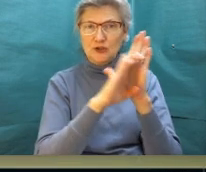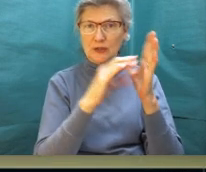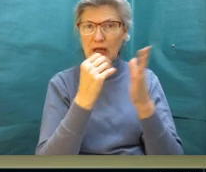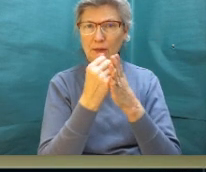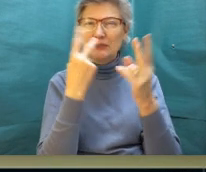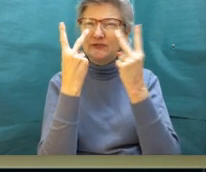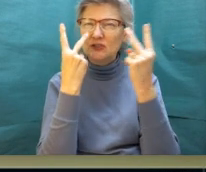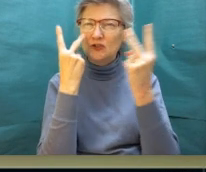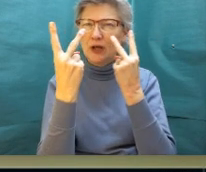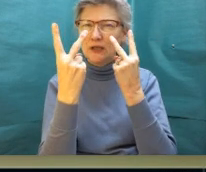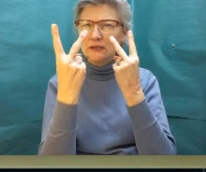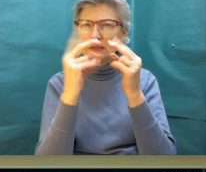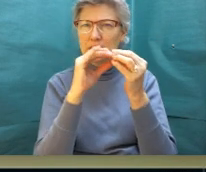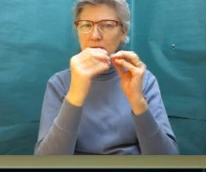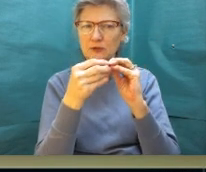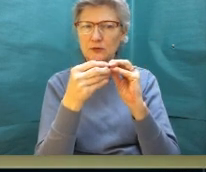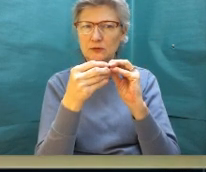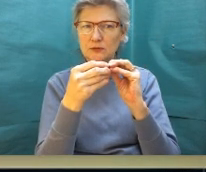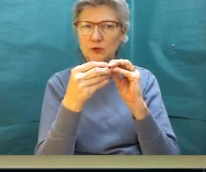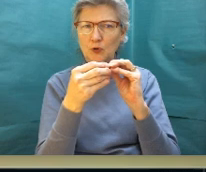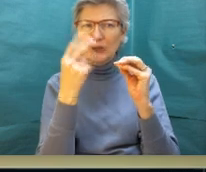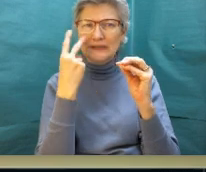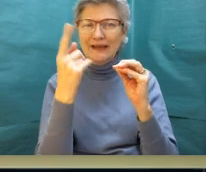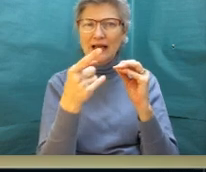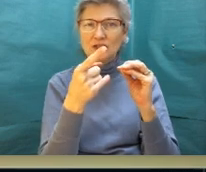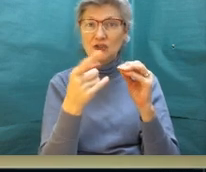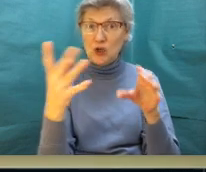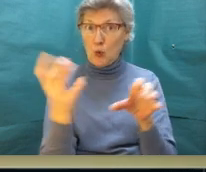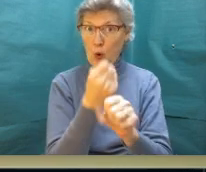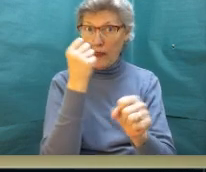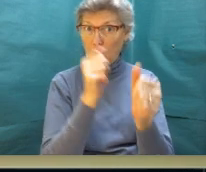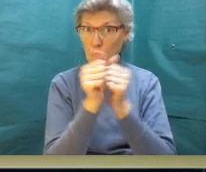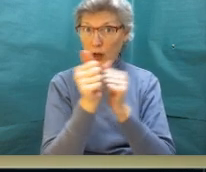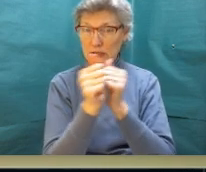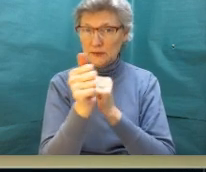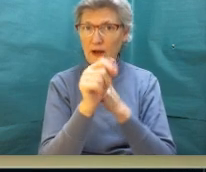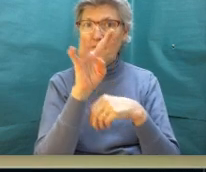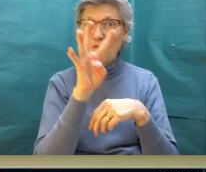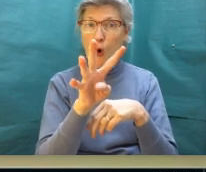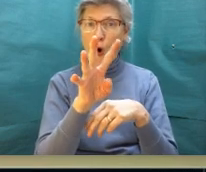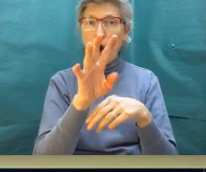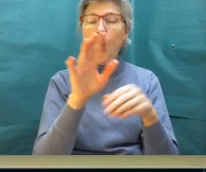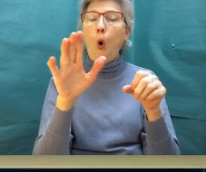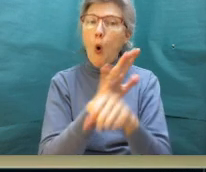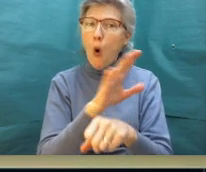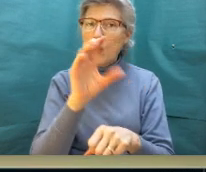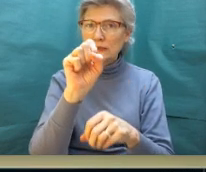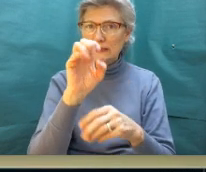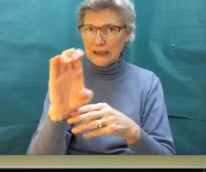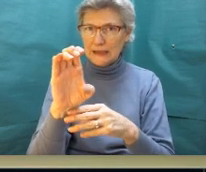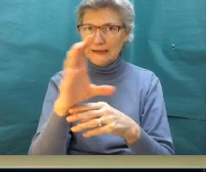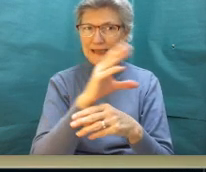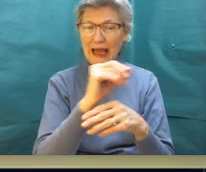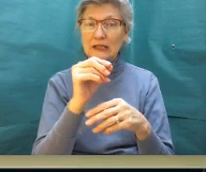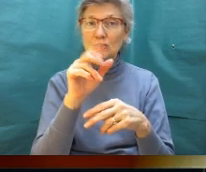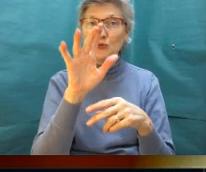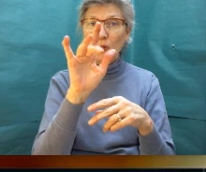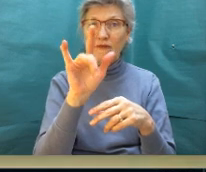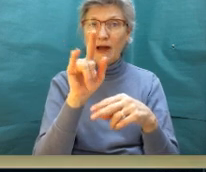visualize this number. So we see that she won the race by 4 full seconds and 25/100ths of a